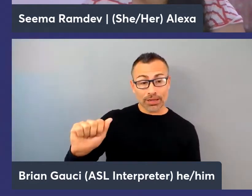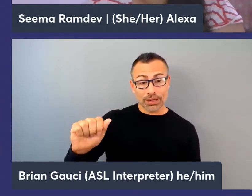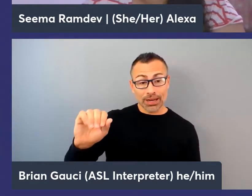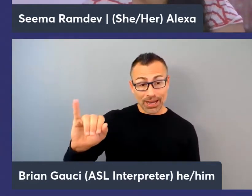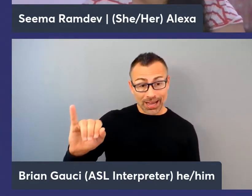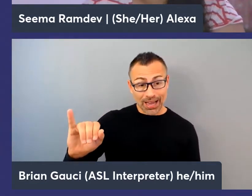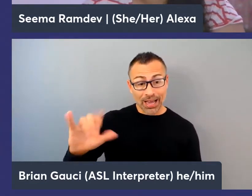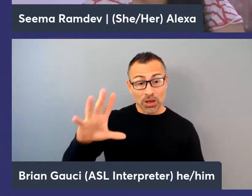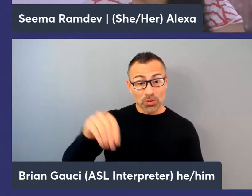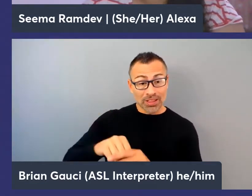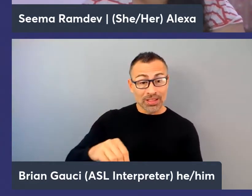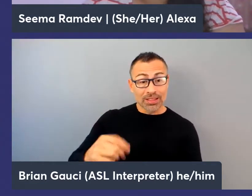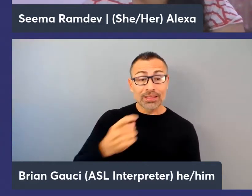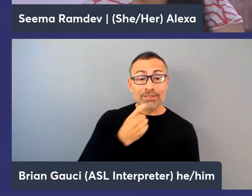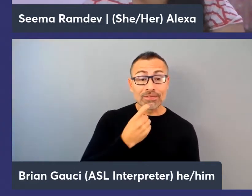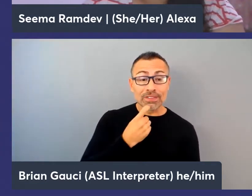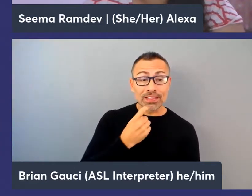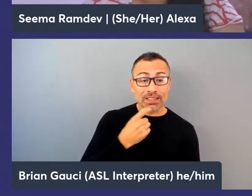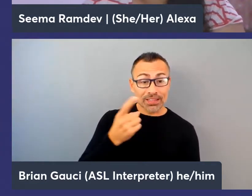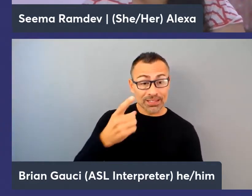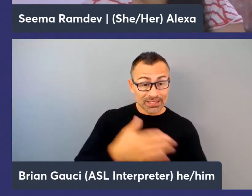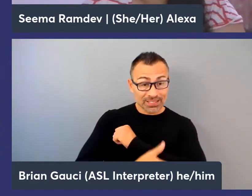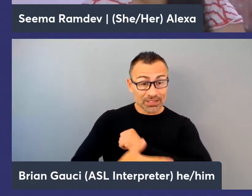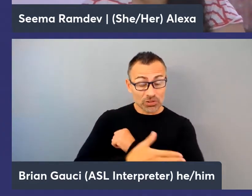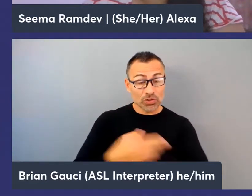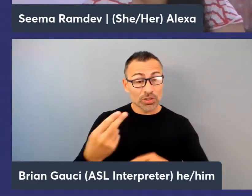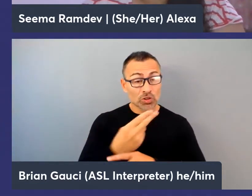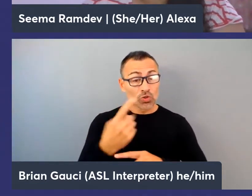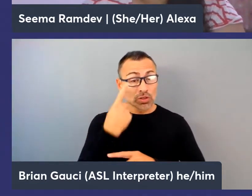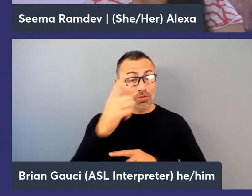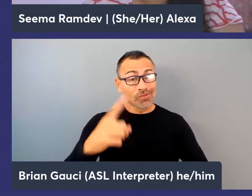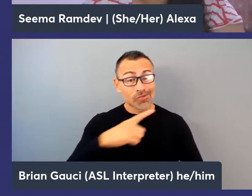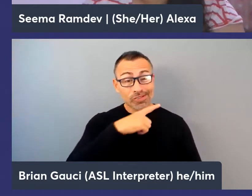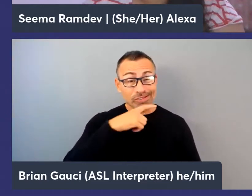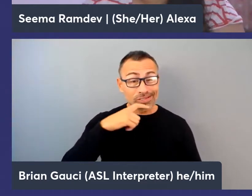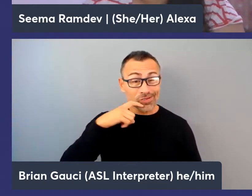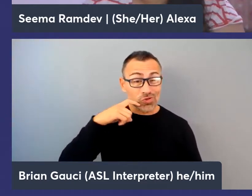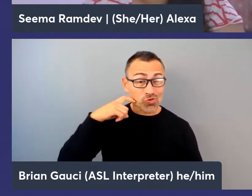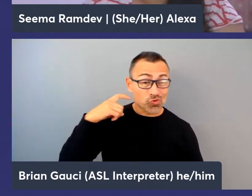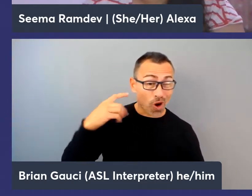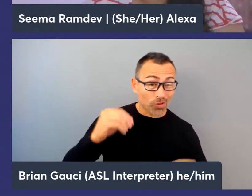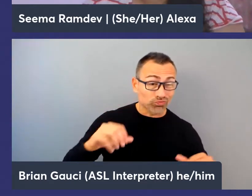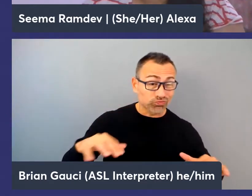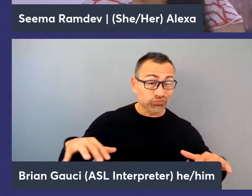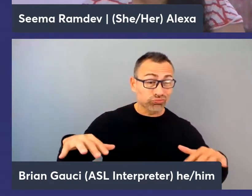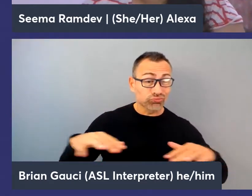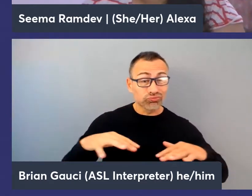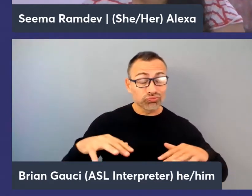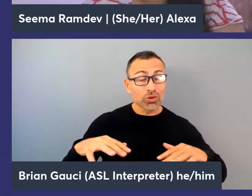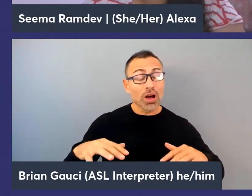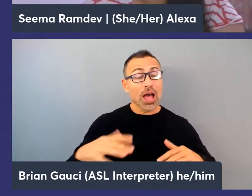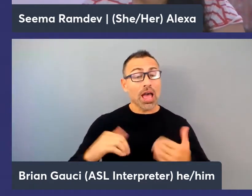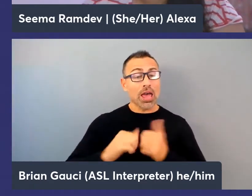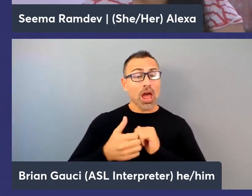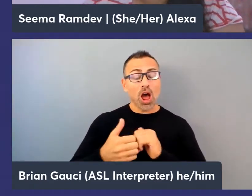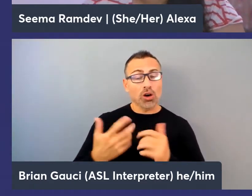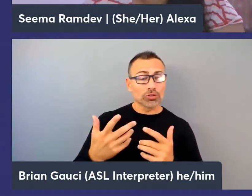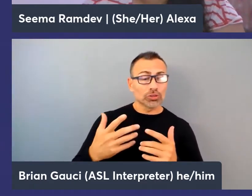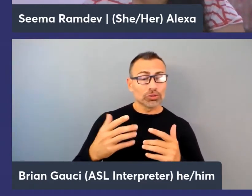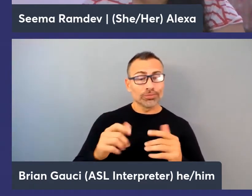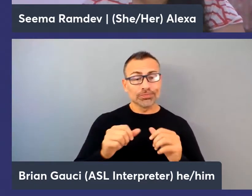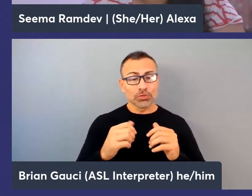real-time navigation route to reduce fuel usage and to maritime transport, making sure